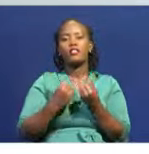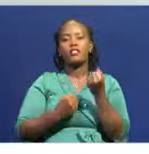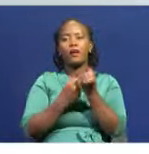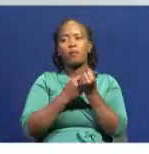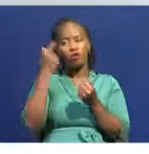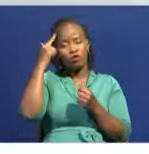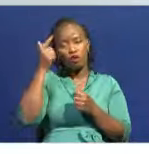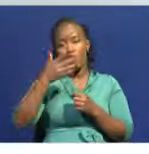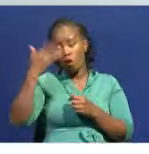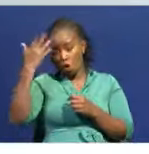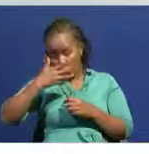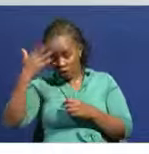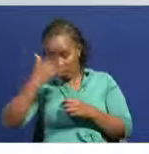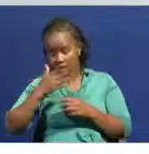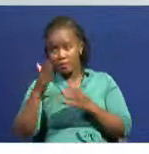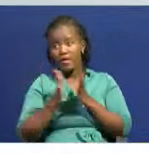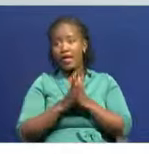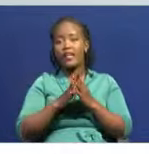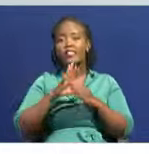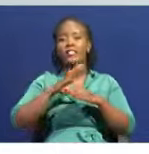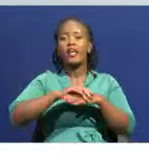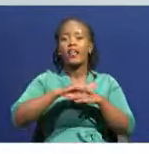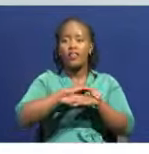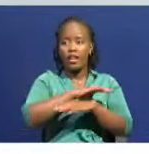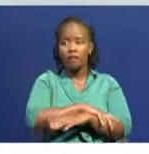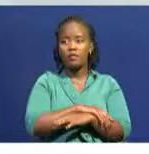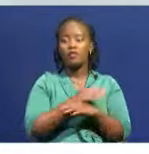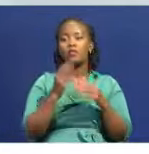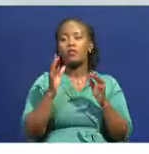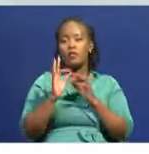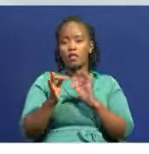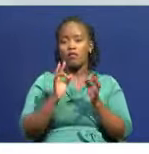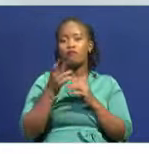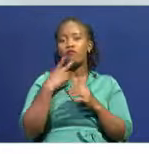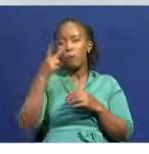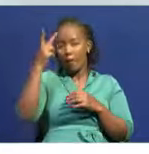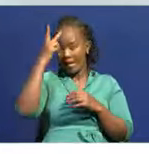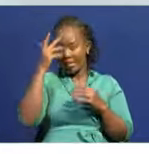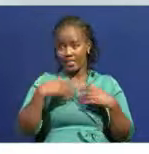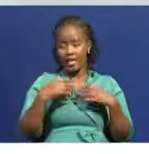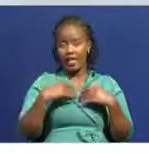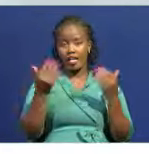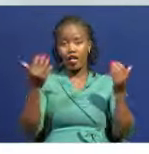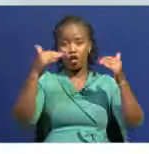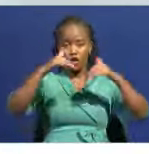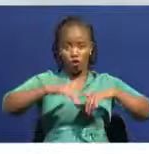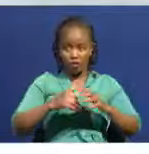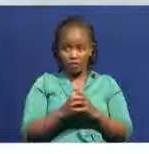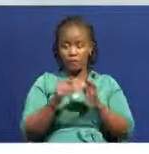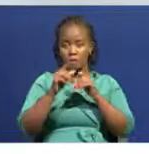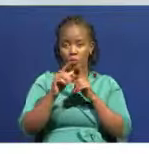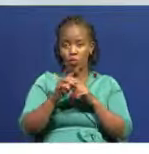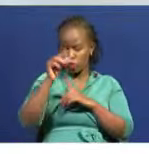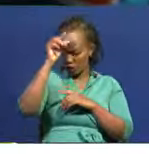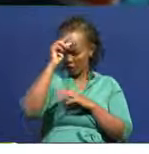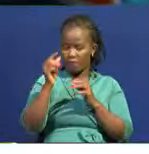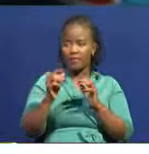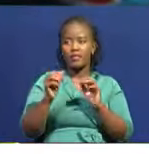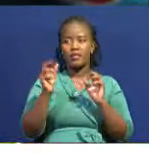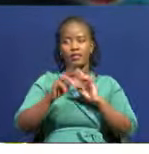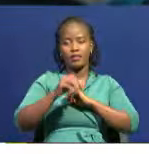therapy services. This is what is on the pipeline. When parents had a conference here, they raised that issue and the government is